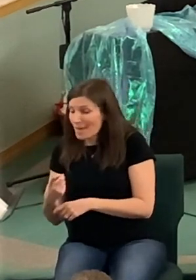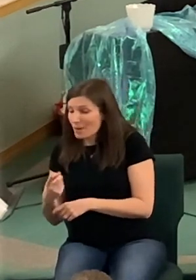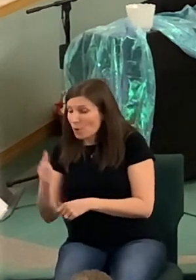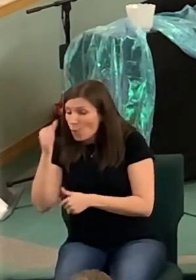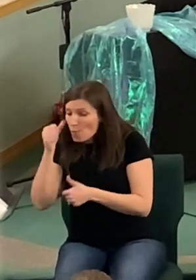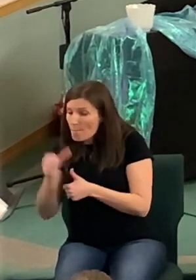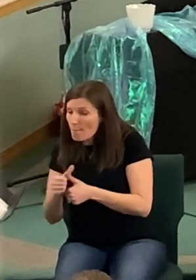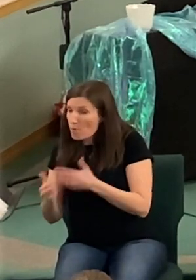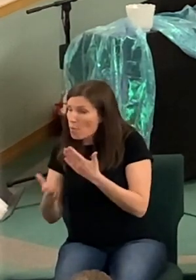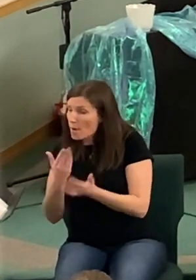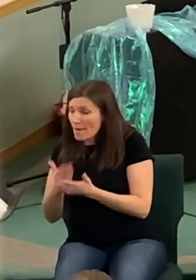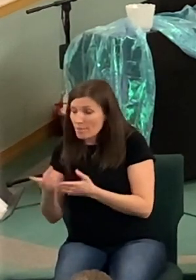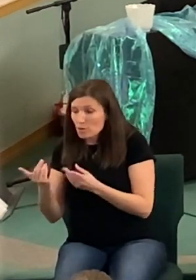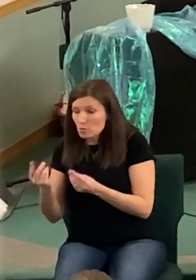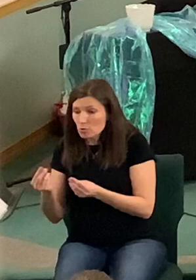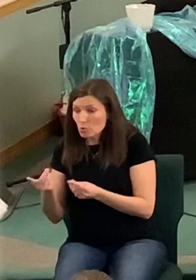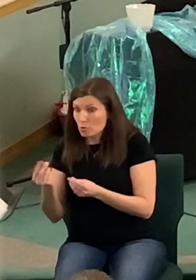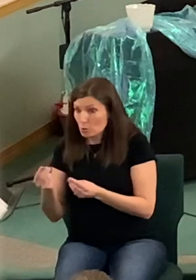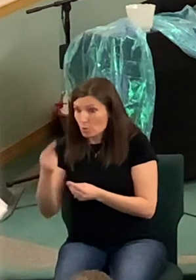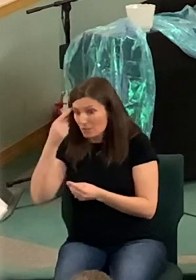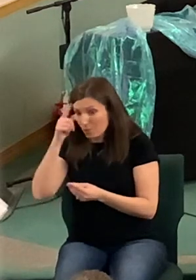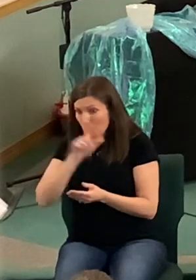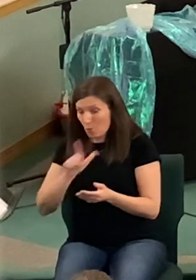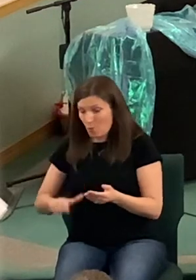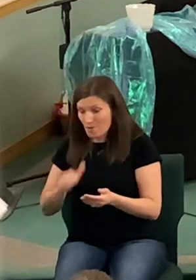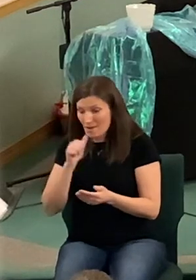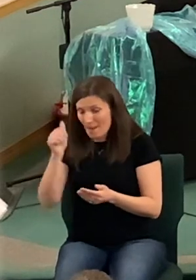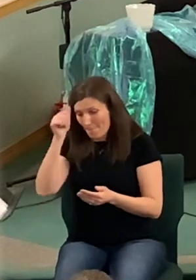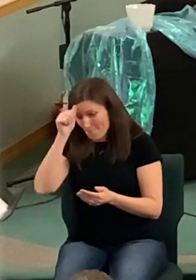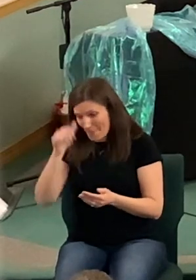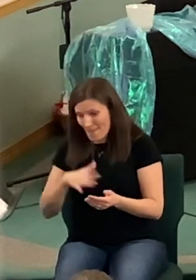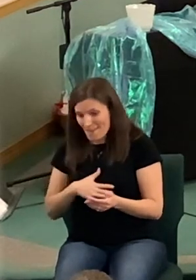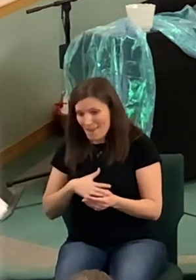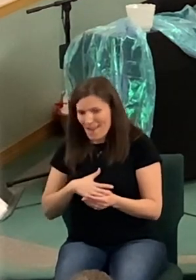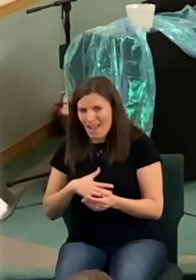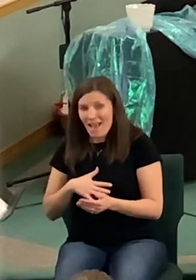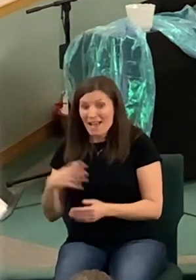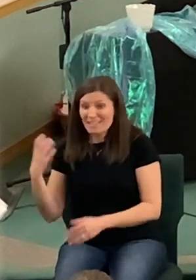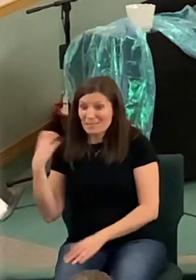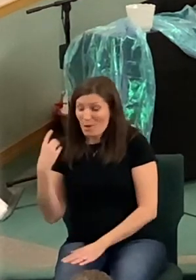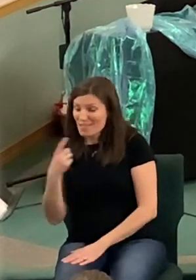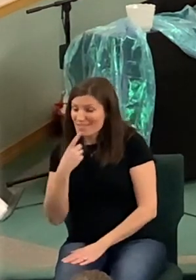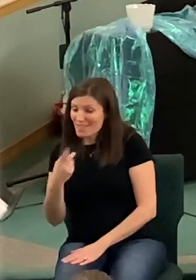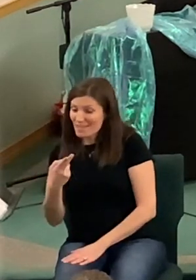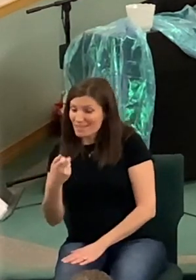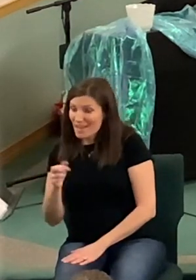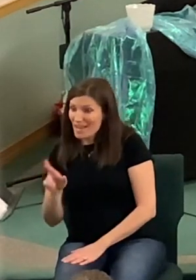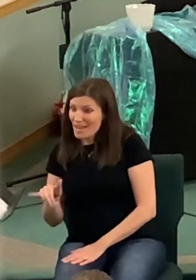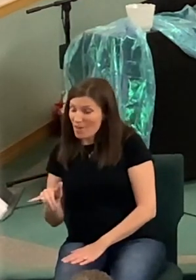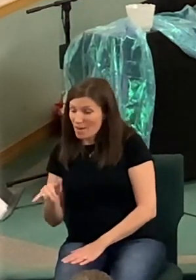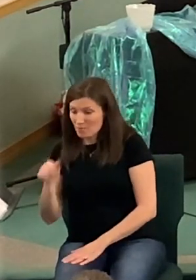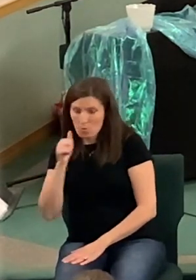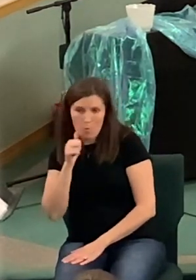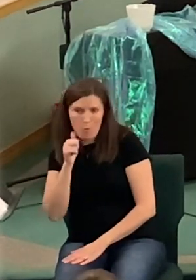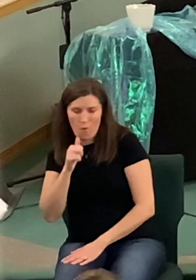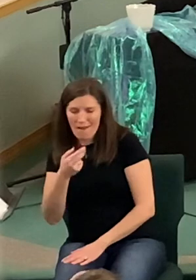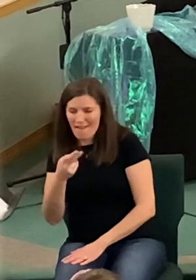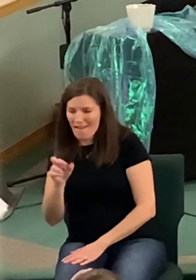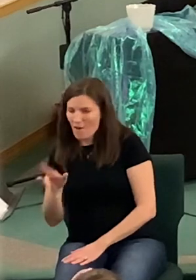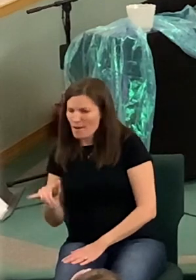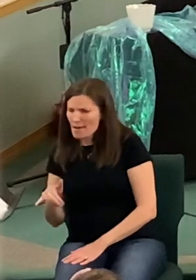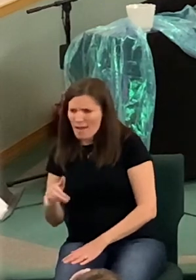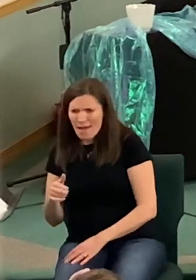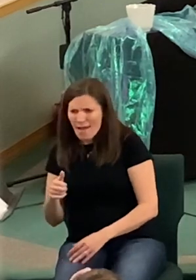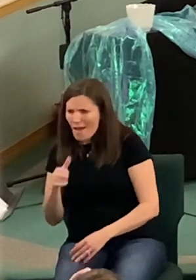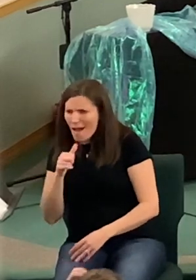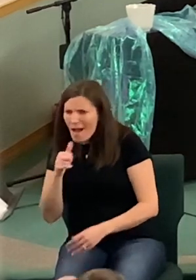as for the Lord, rather than from men." And his boss said, "Harry, I don't make shoes just for money. I'm doing it for the glory